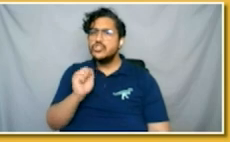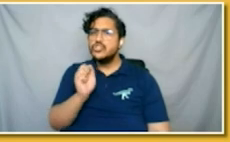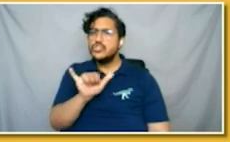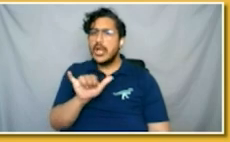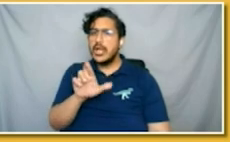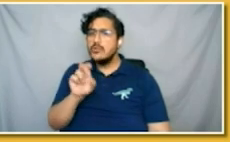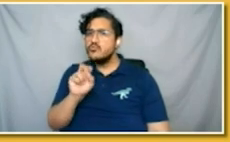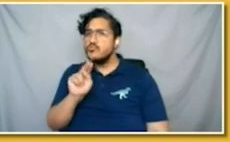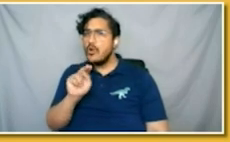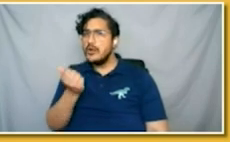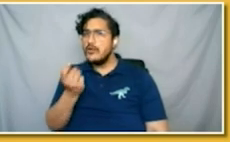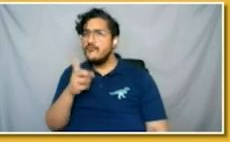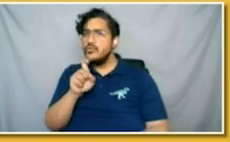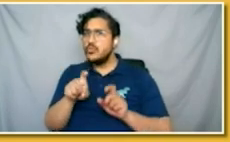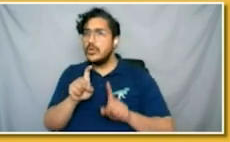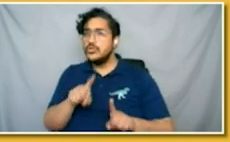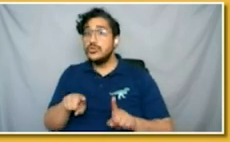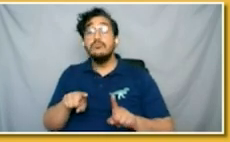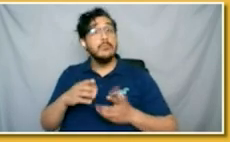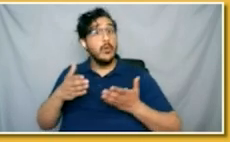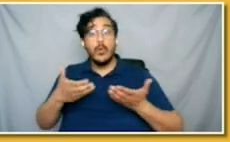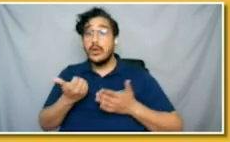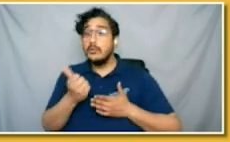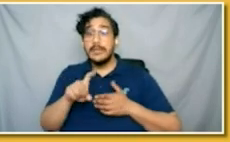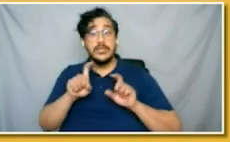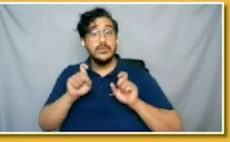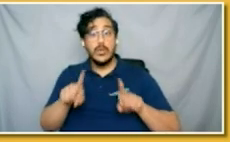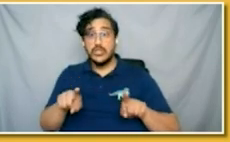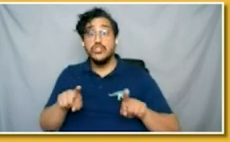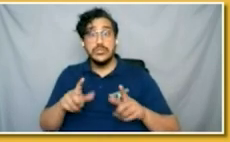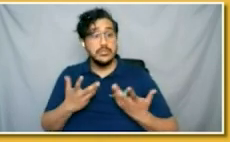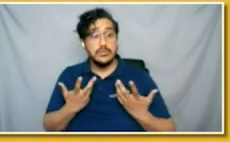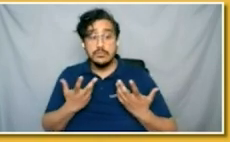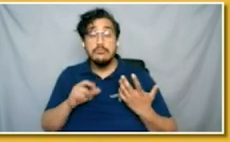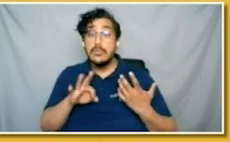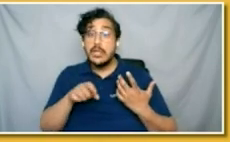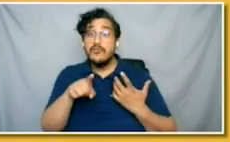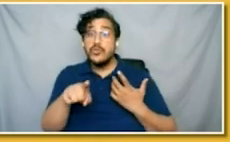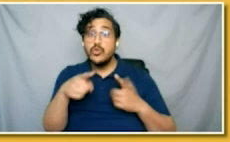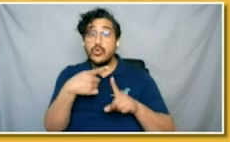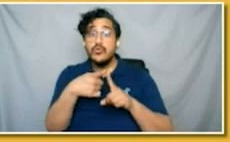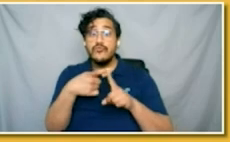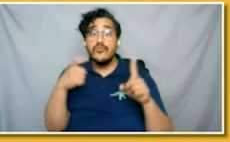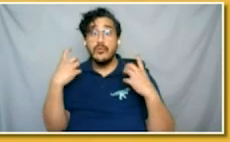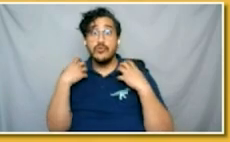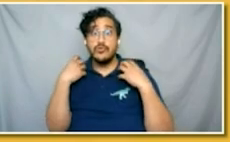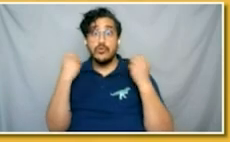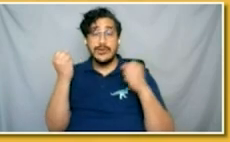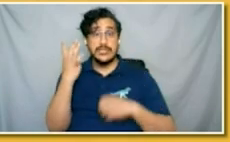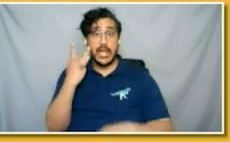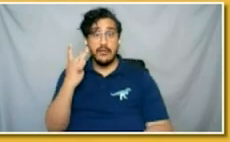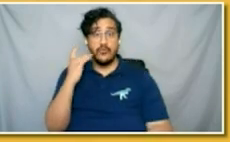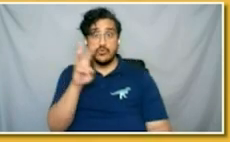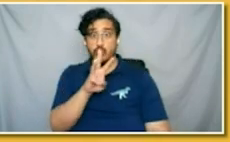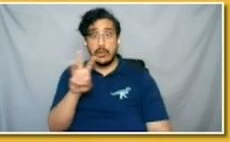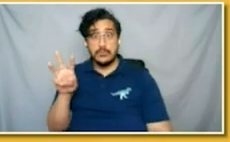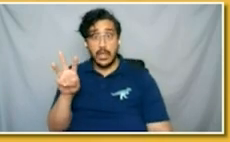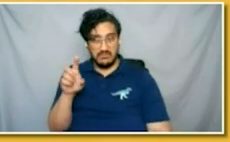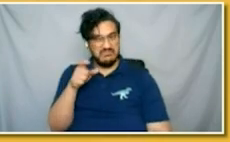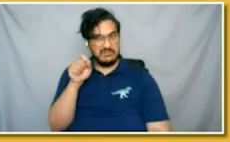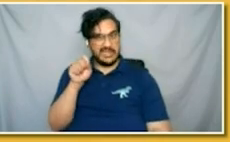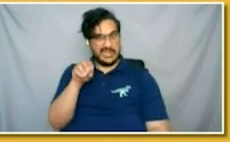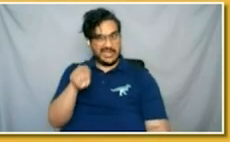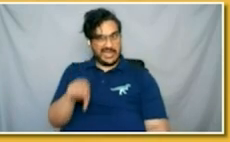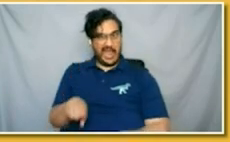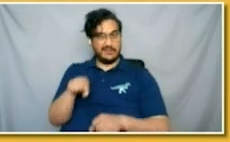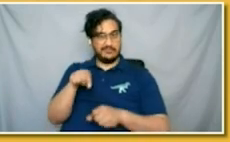we welcome questions at any time. If you're joining us from the Courage California website, you can put your questions in the chat. And if you're